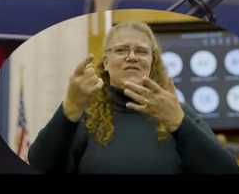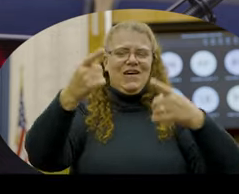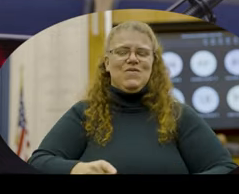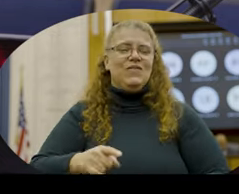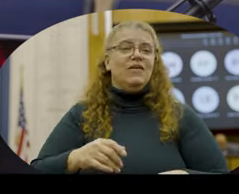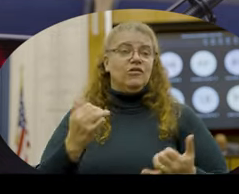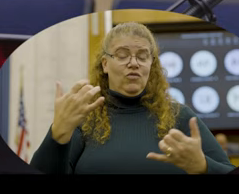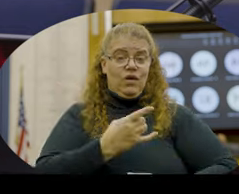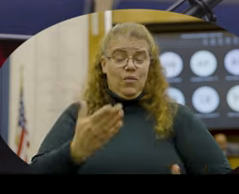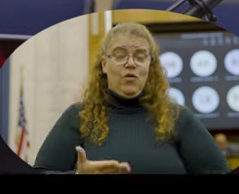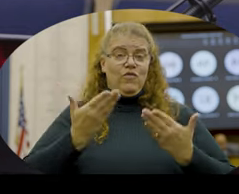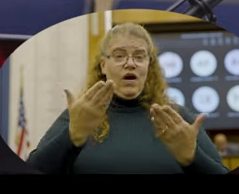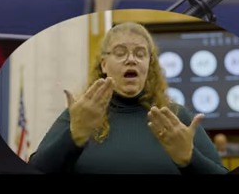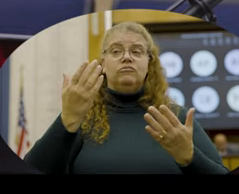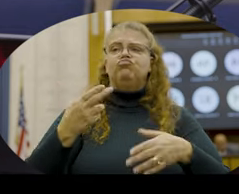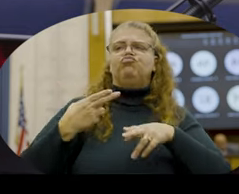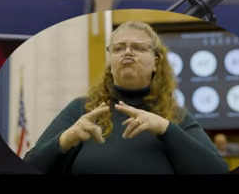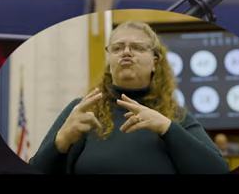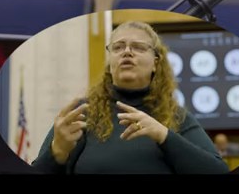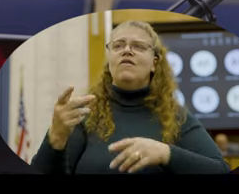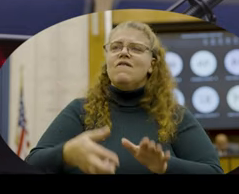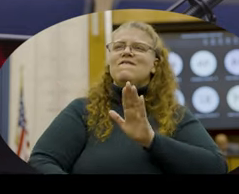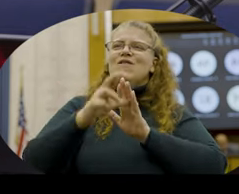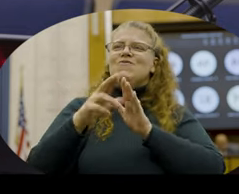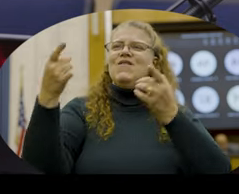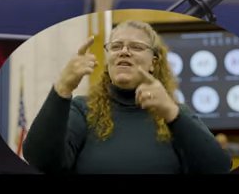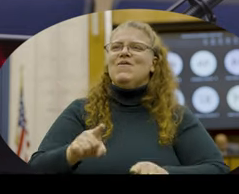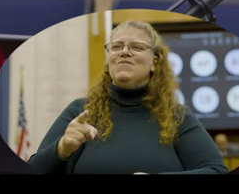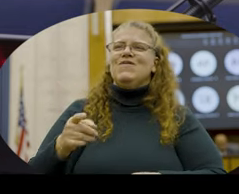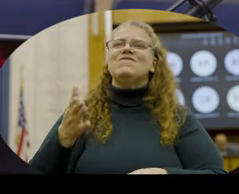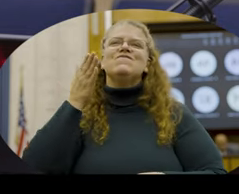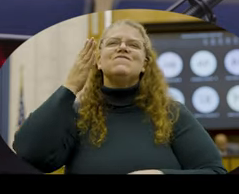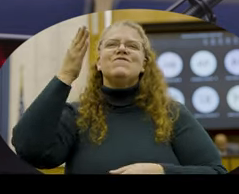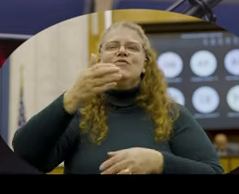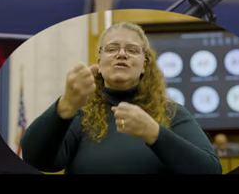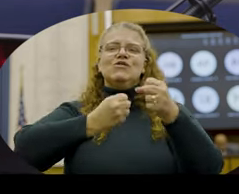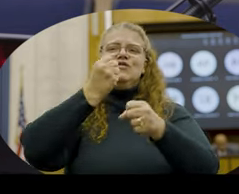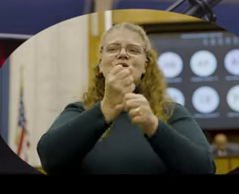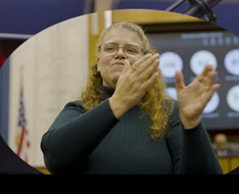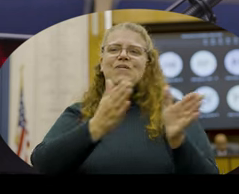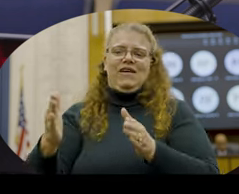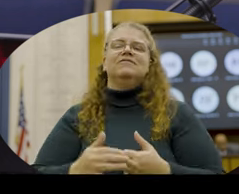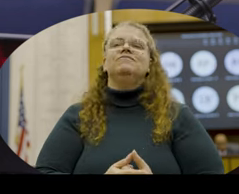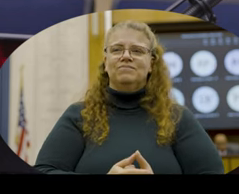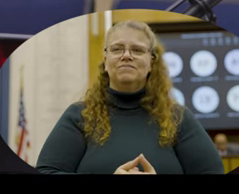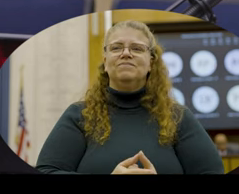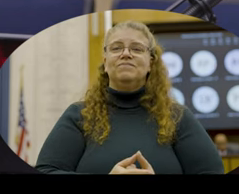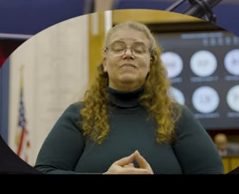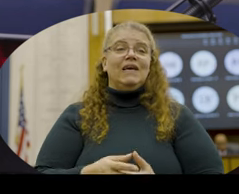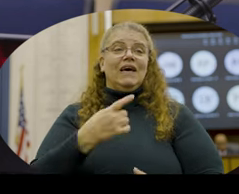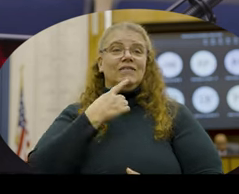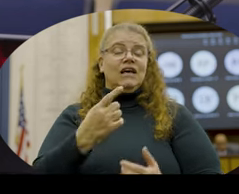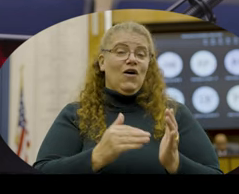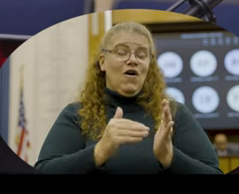provide for you a brief overview of the upcoming fiscal year plan. I've said